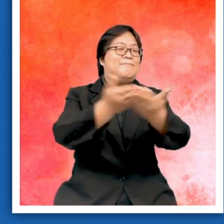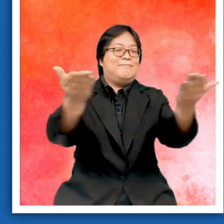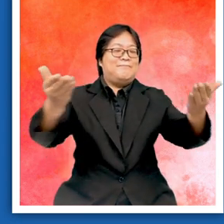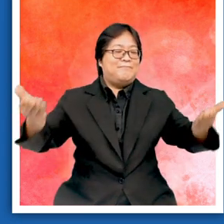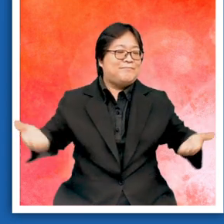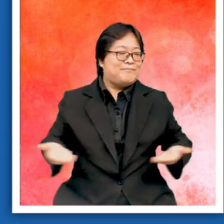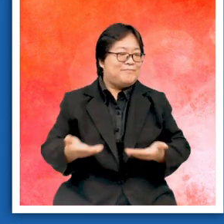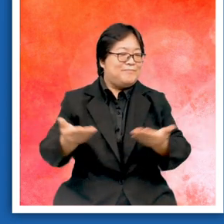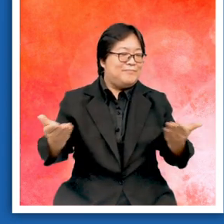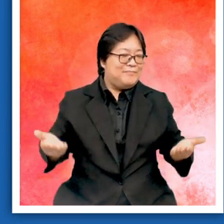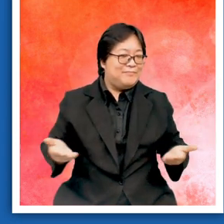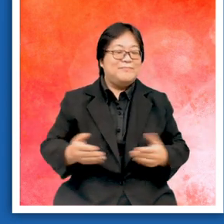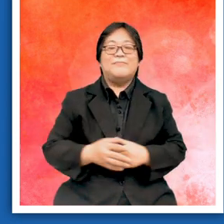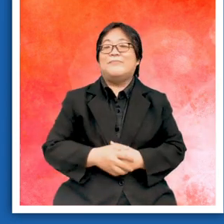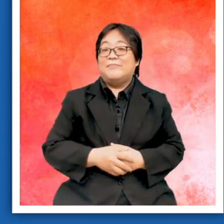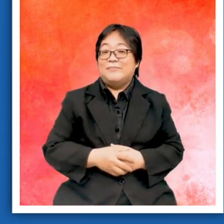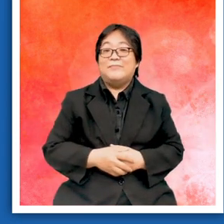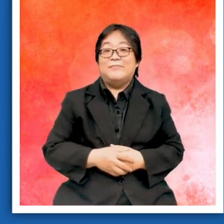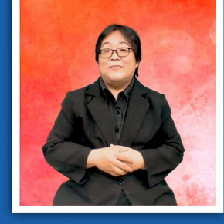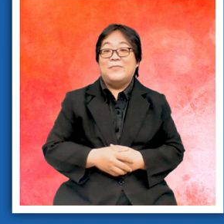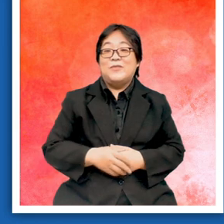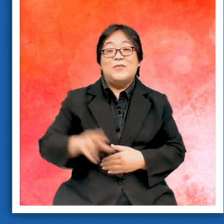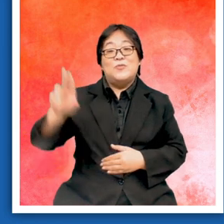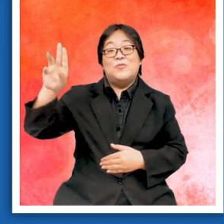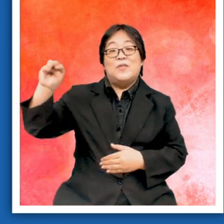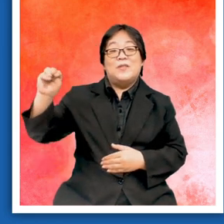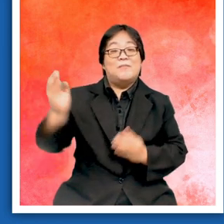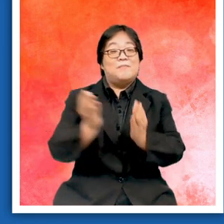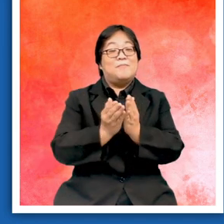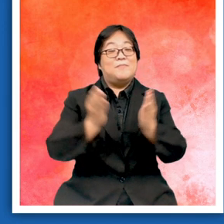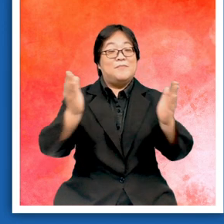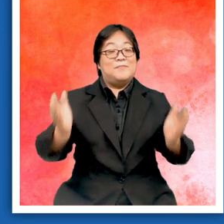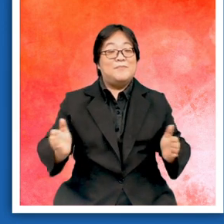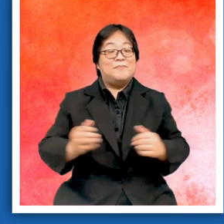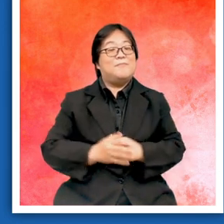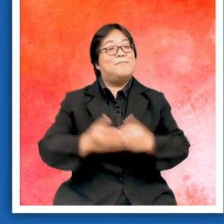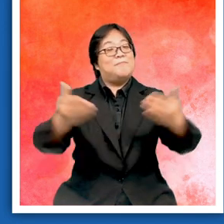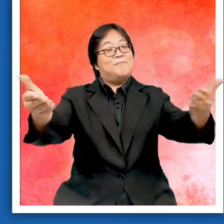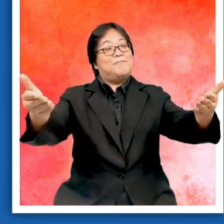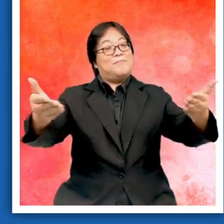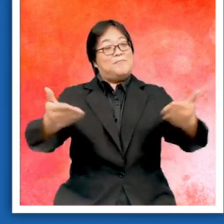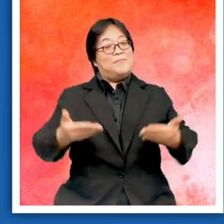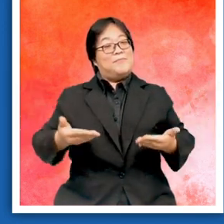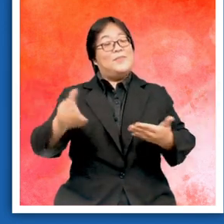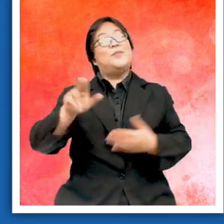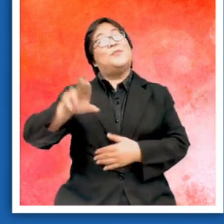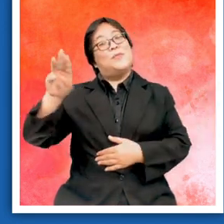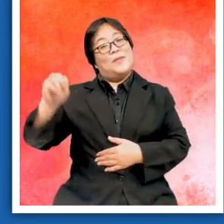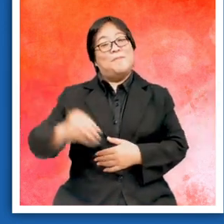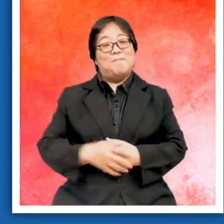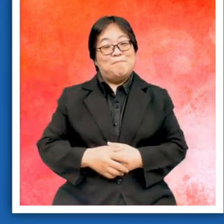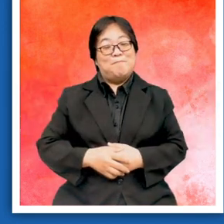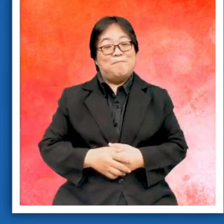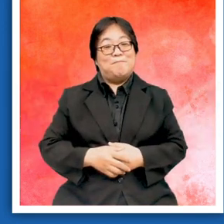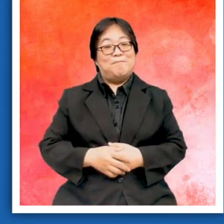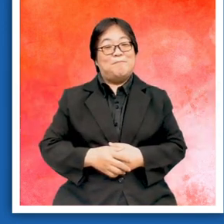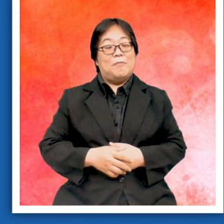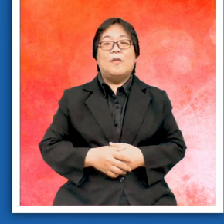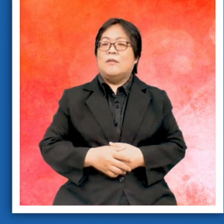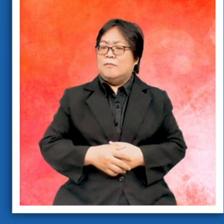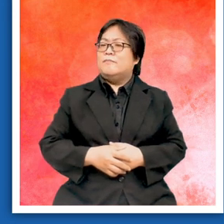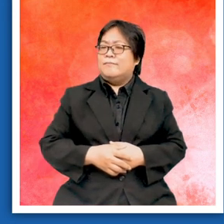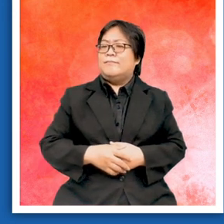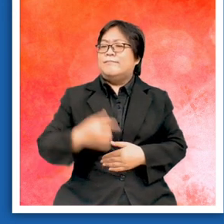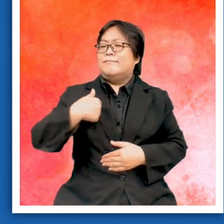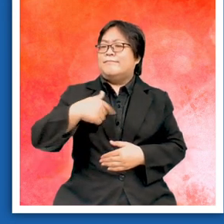here as a University of Malaya student. Welcome to University of Malaya. I'll brief